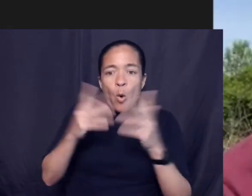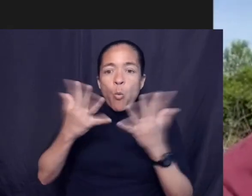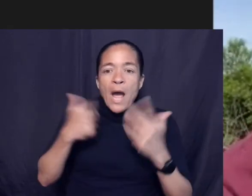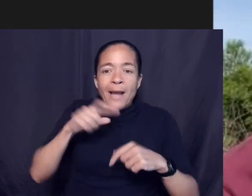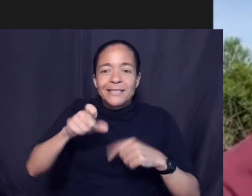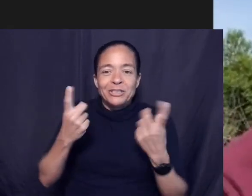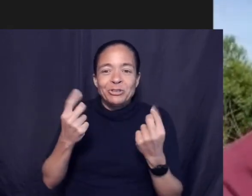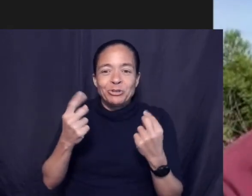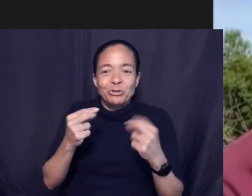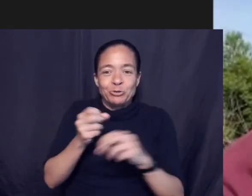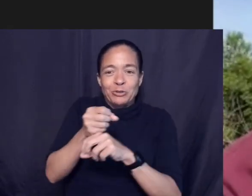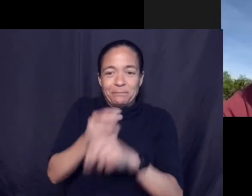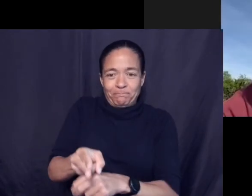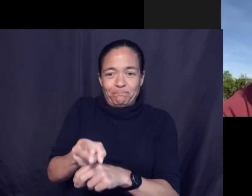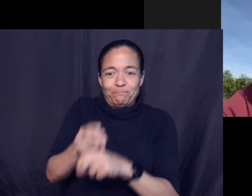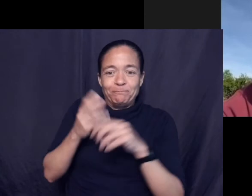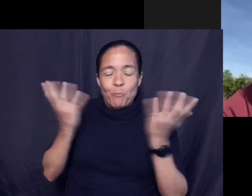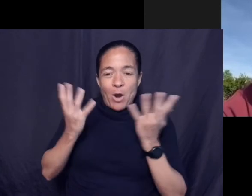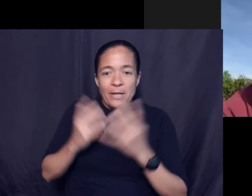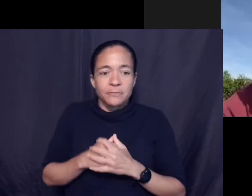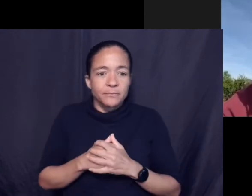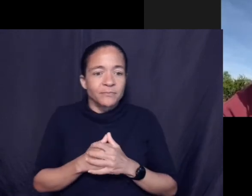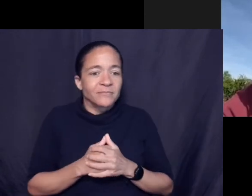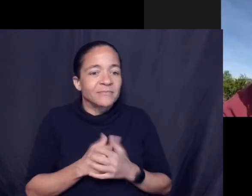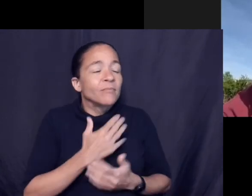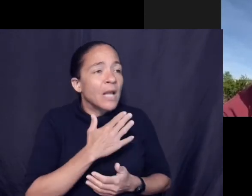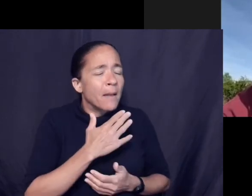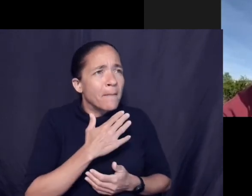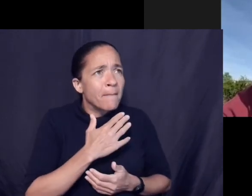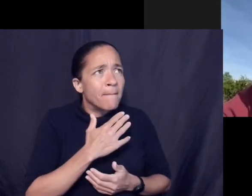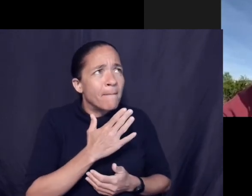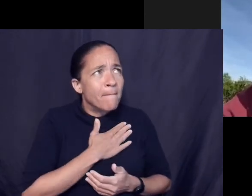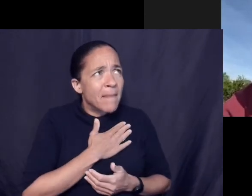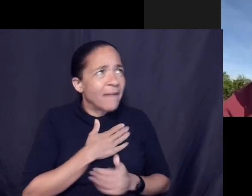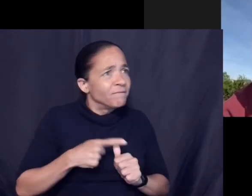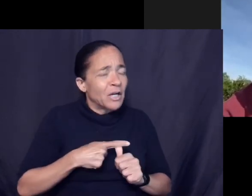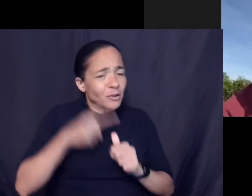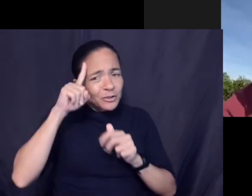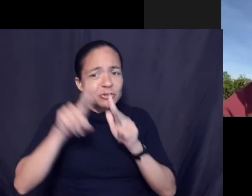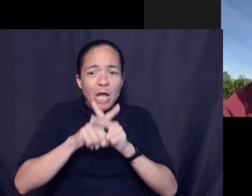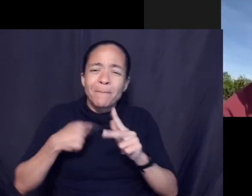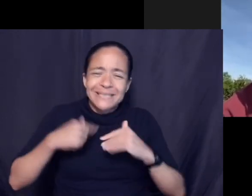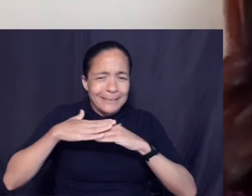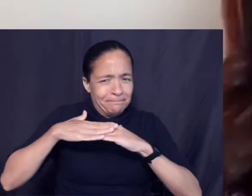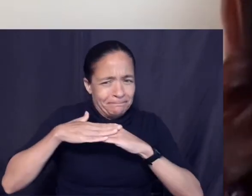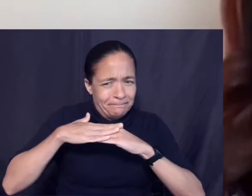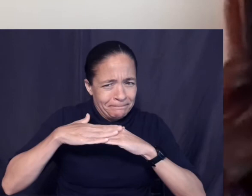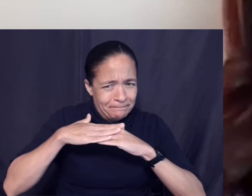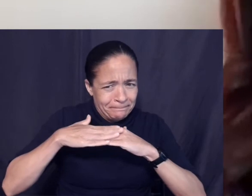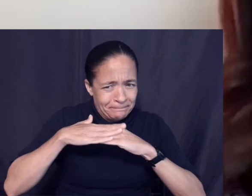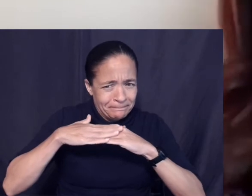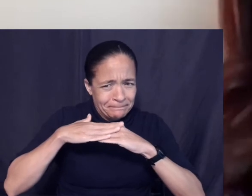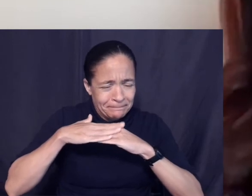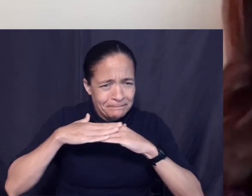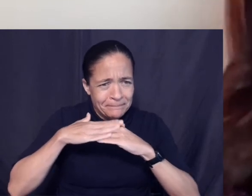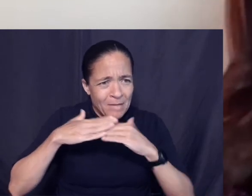do to overcome this? I think my first thought, because I had at least heard of it, was kind of, I